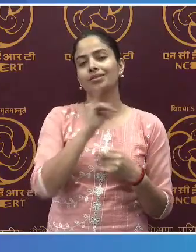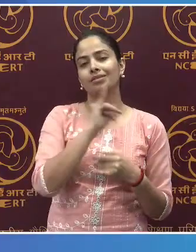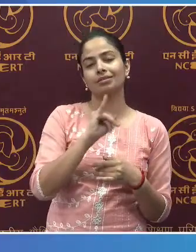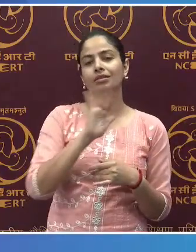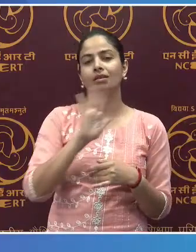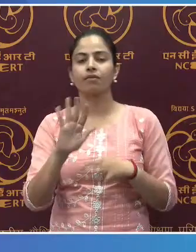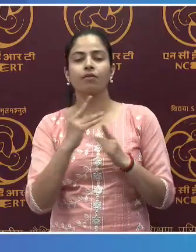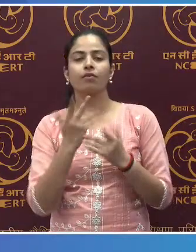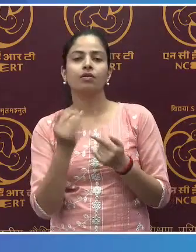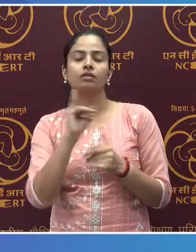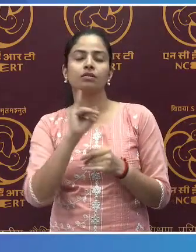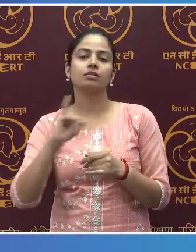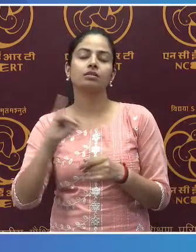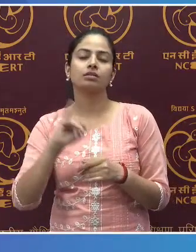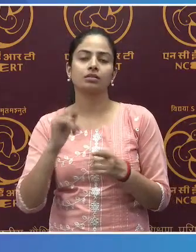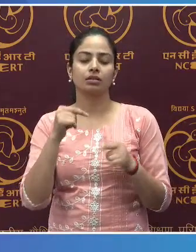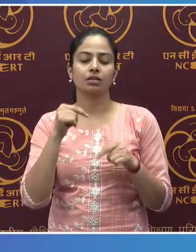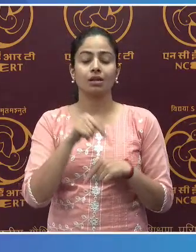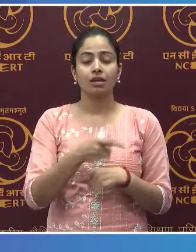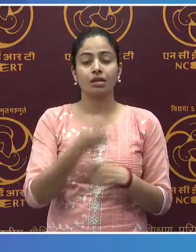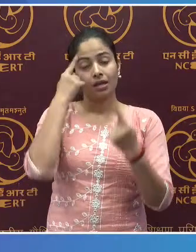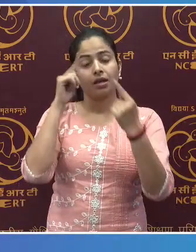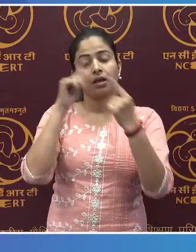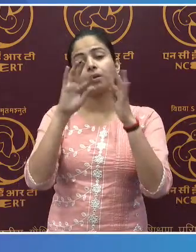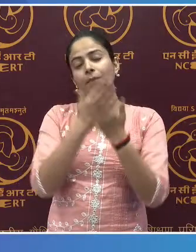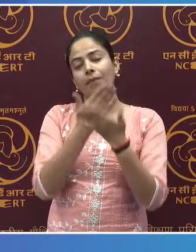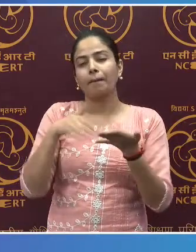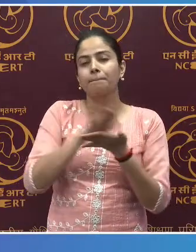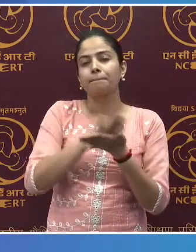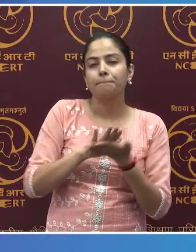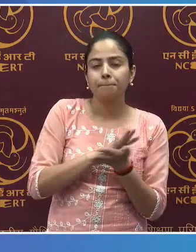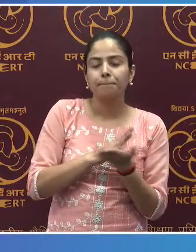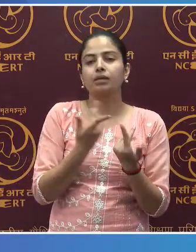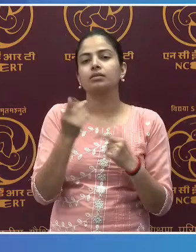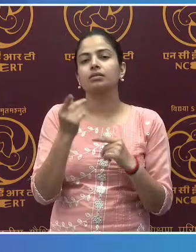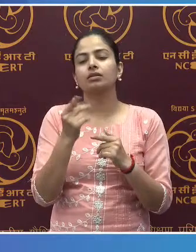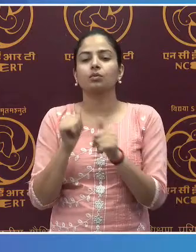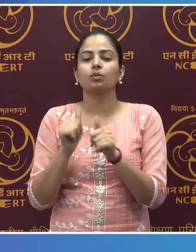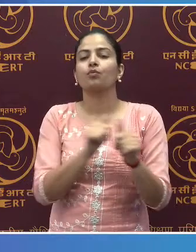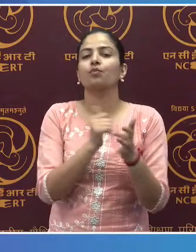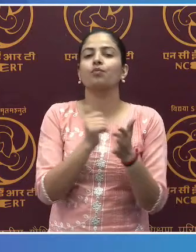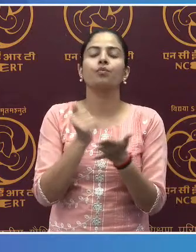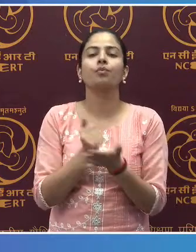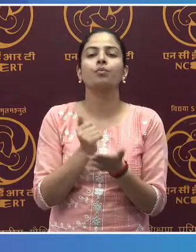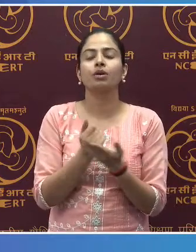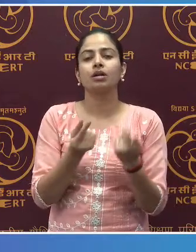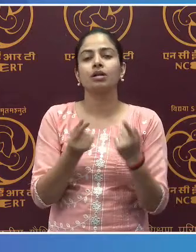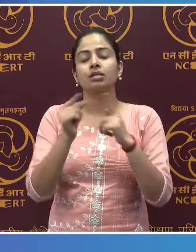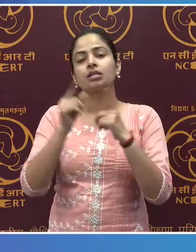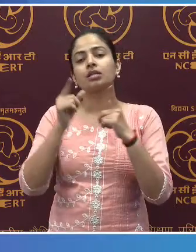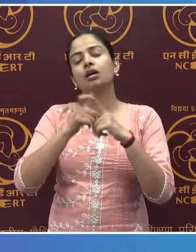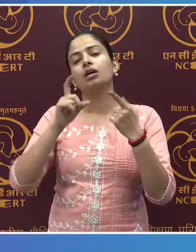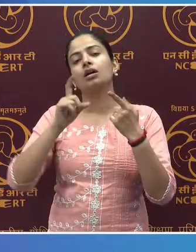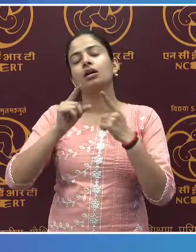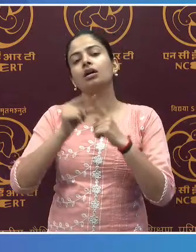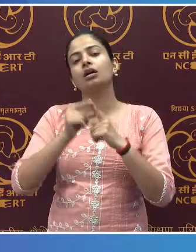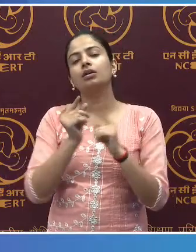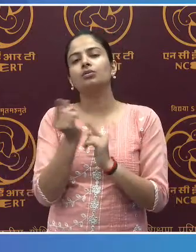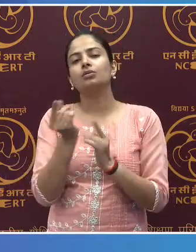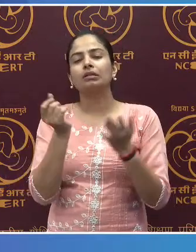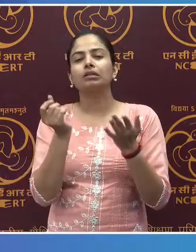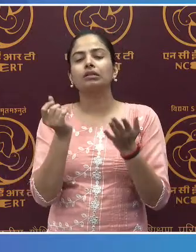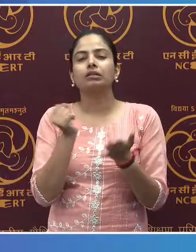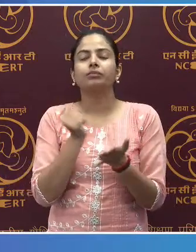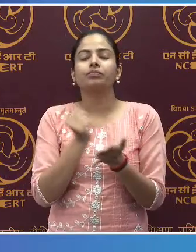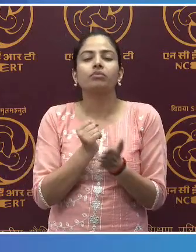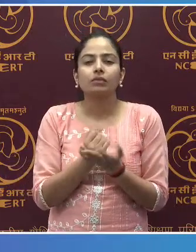the education, that sets the target, that sets the basically ideal things education. What should be the education in a particular country? That